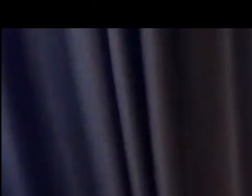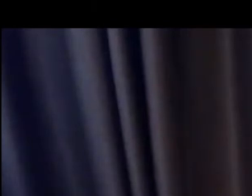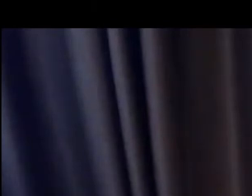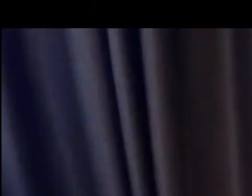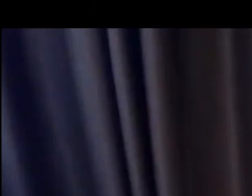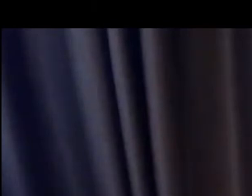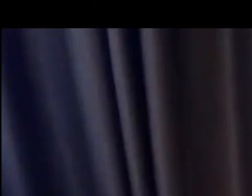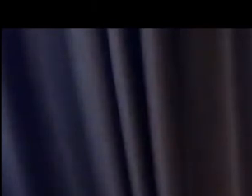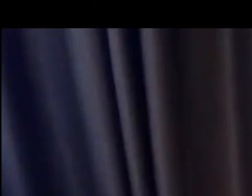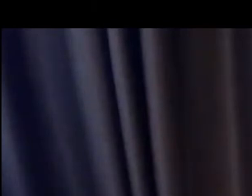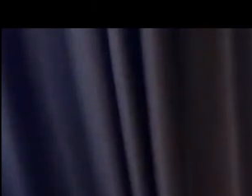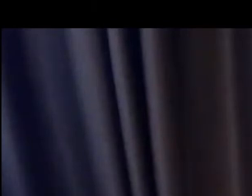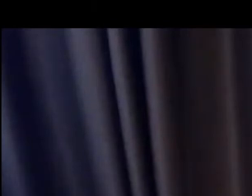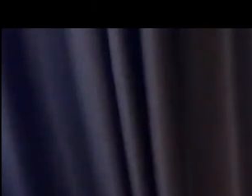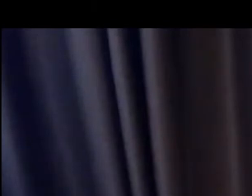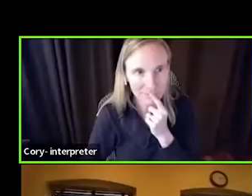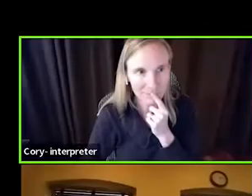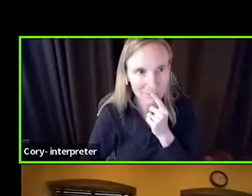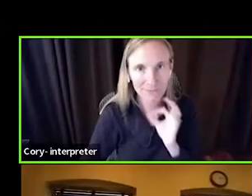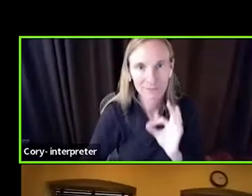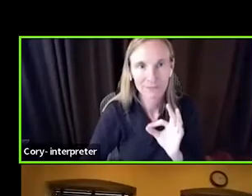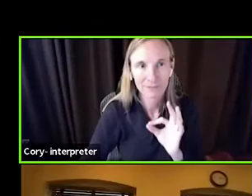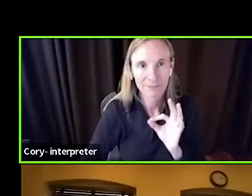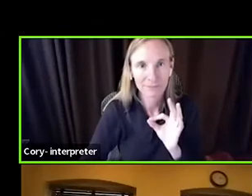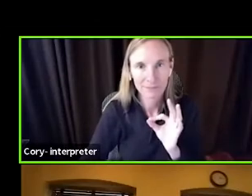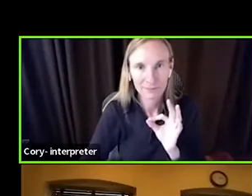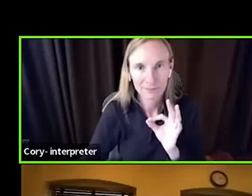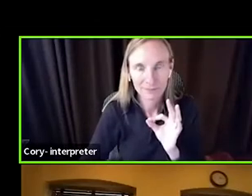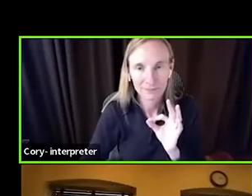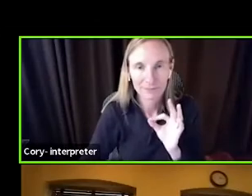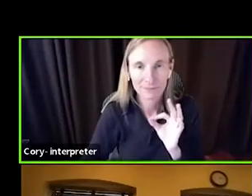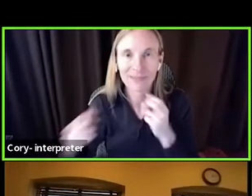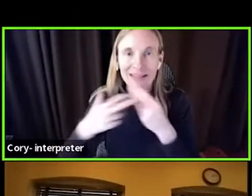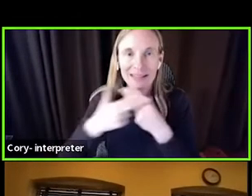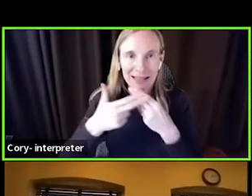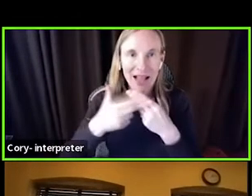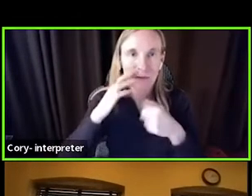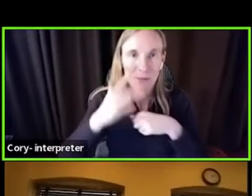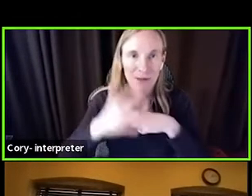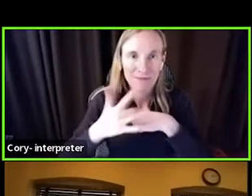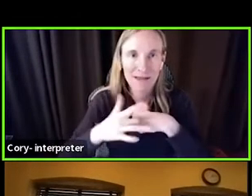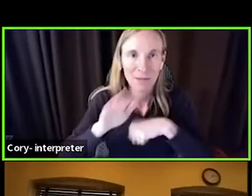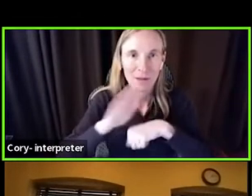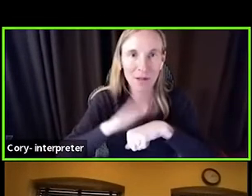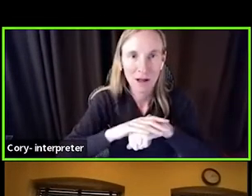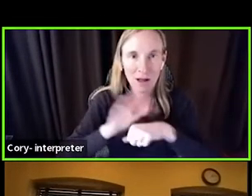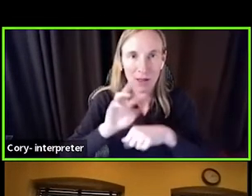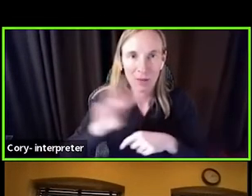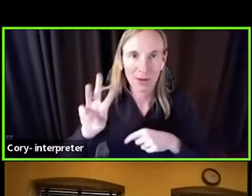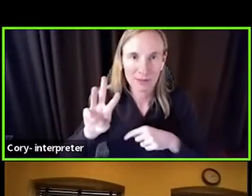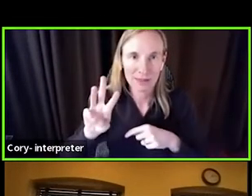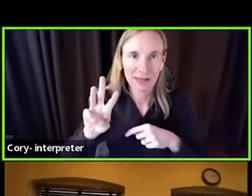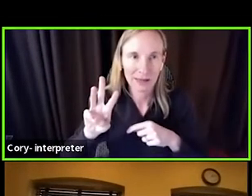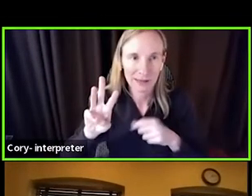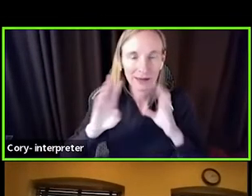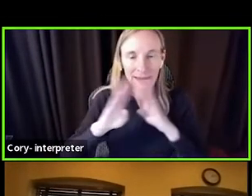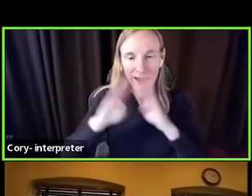Okay. So these slides will be available on the website of the House Healthcare